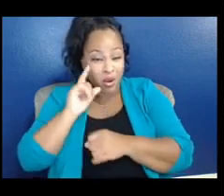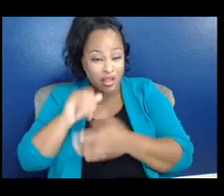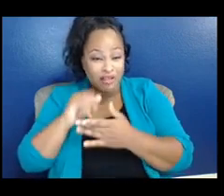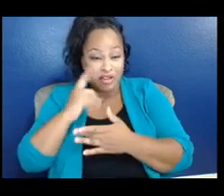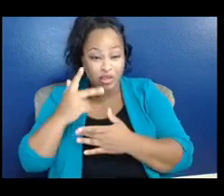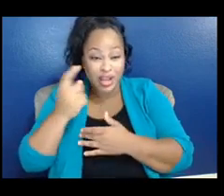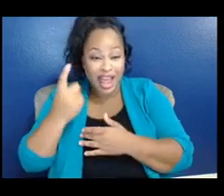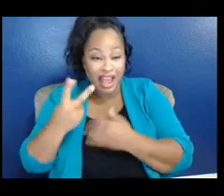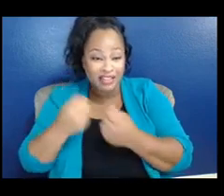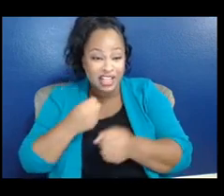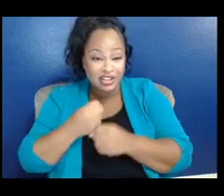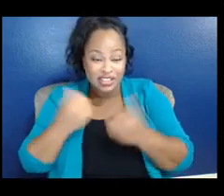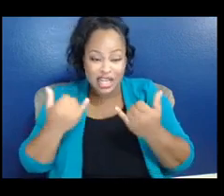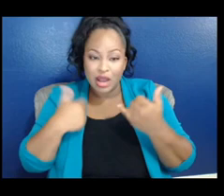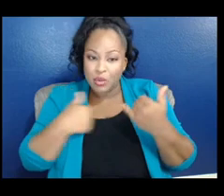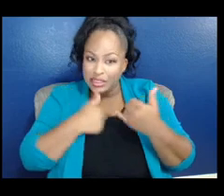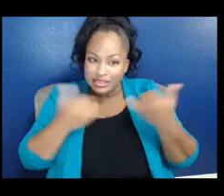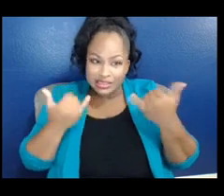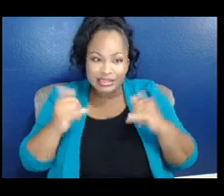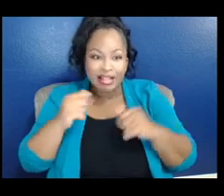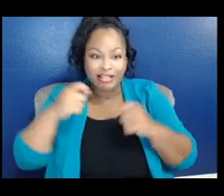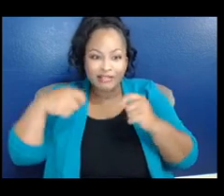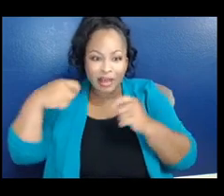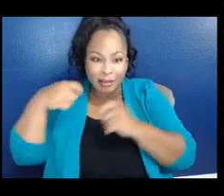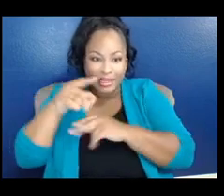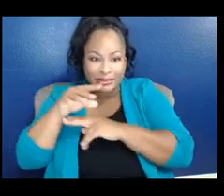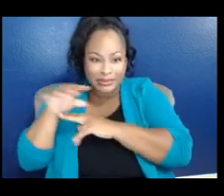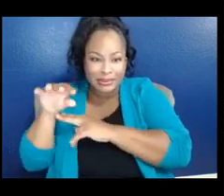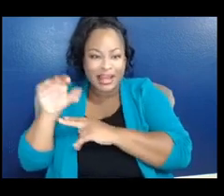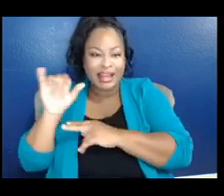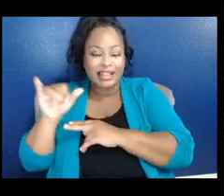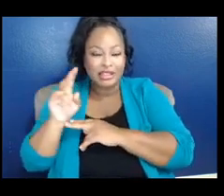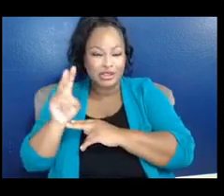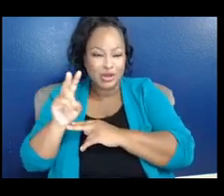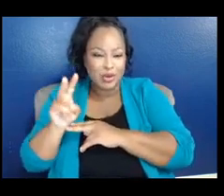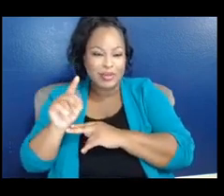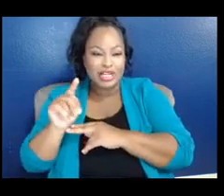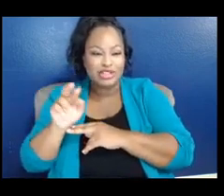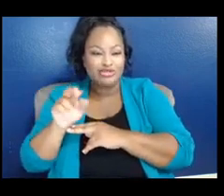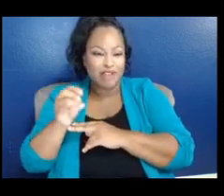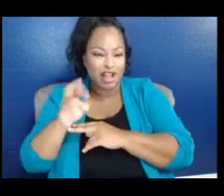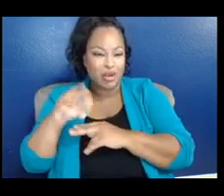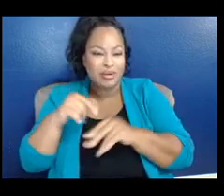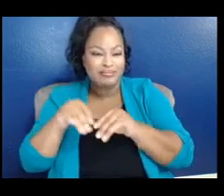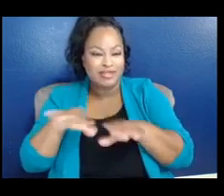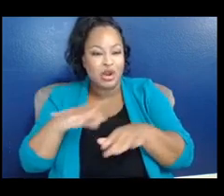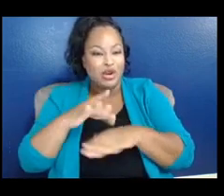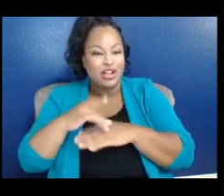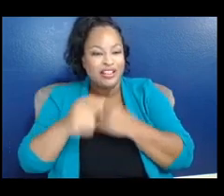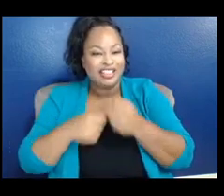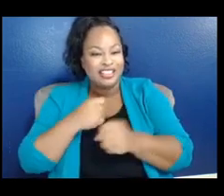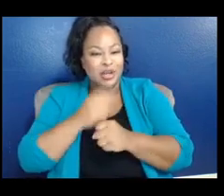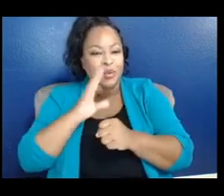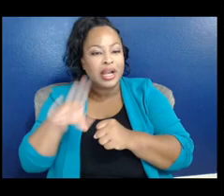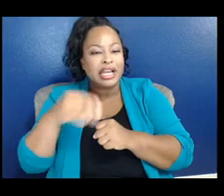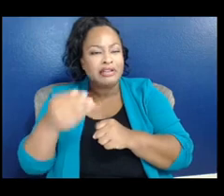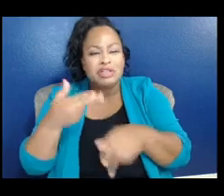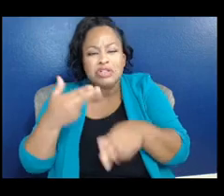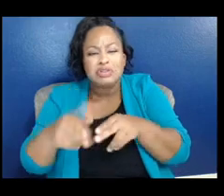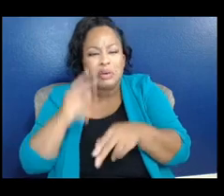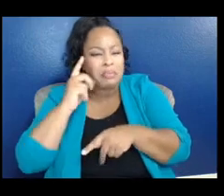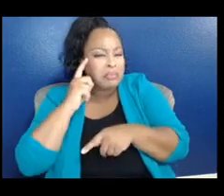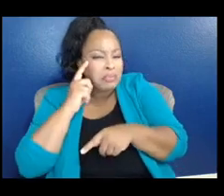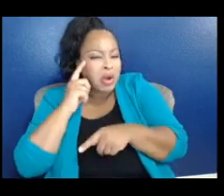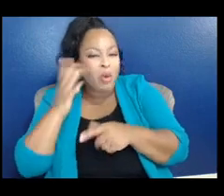still filming. And this is the 2-minute trailer that we put out earlier this year. This gives you a glimpse of what to look for and what's to